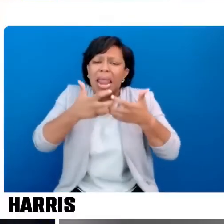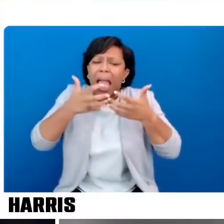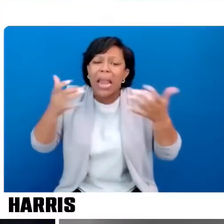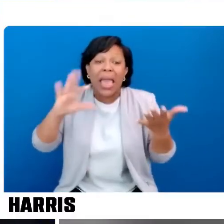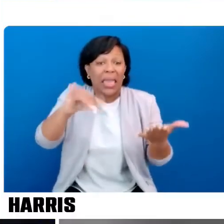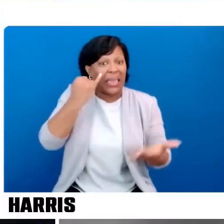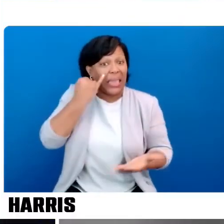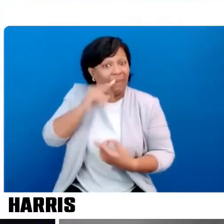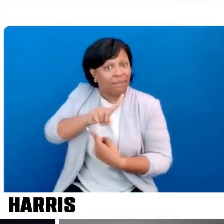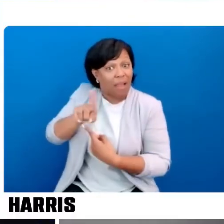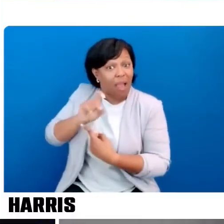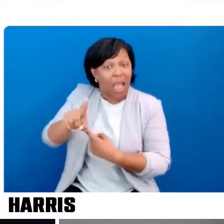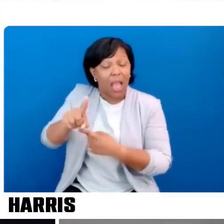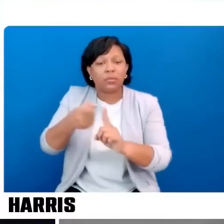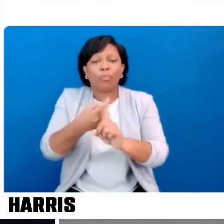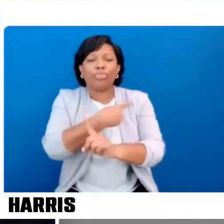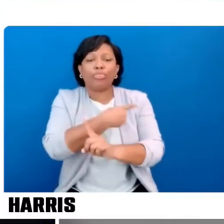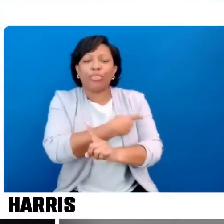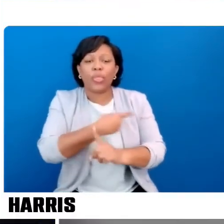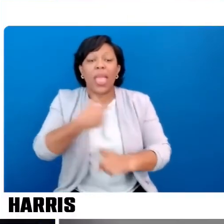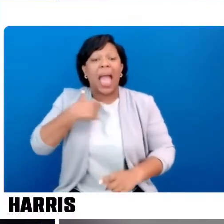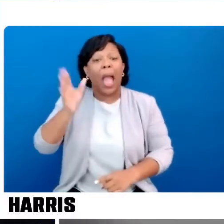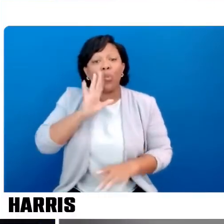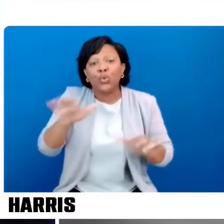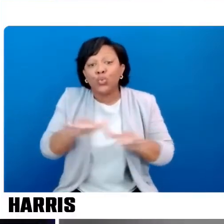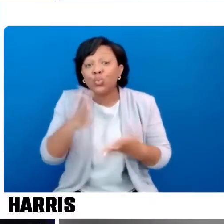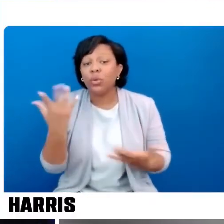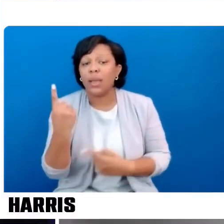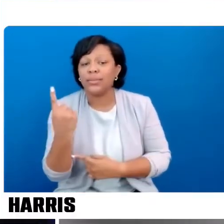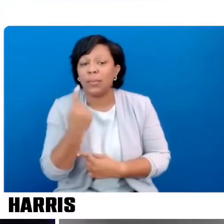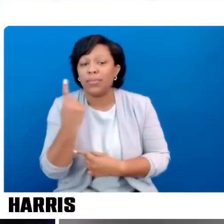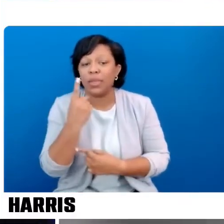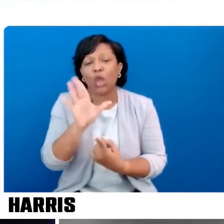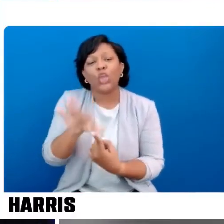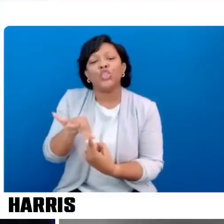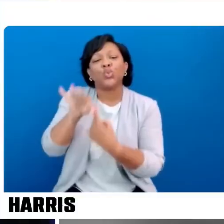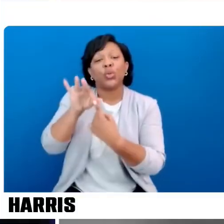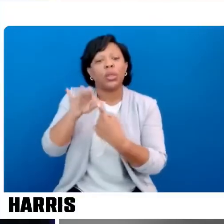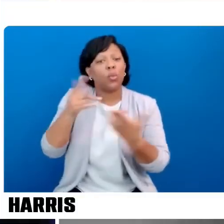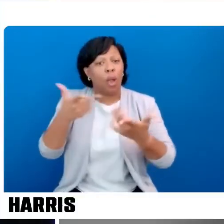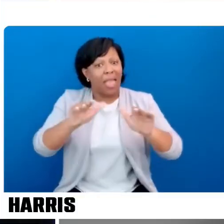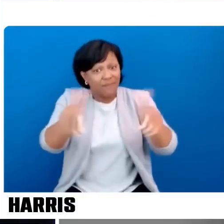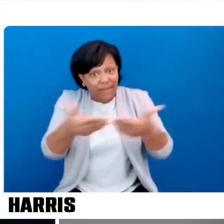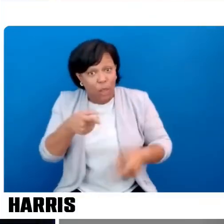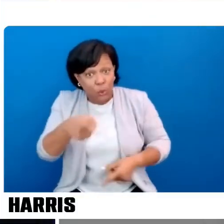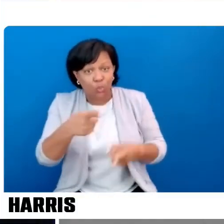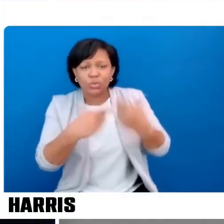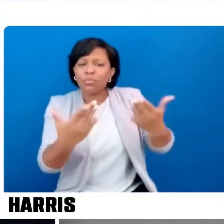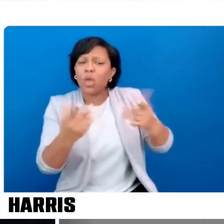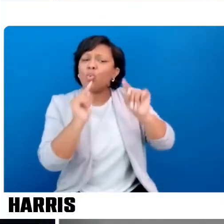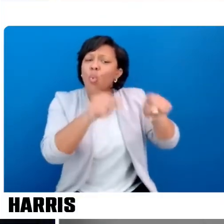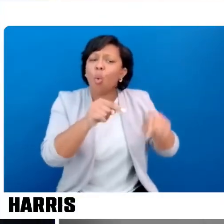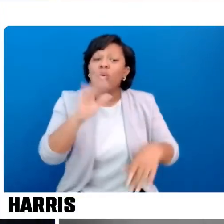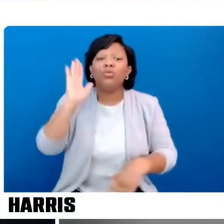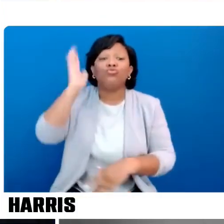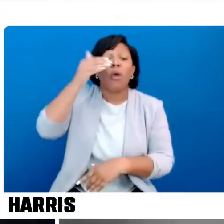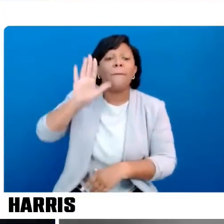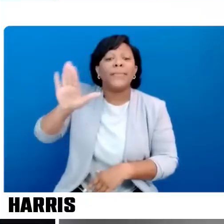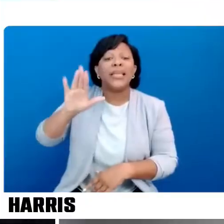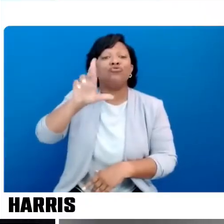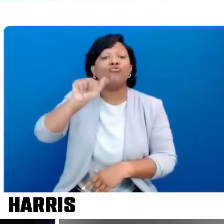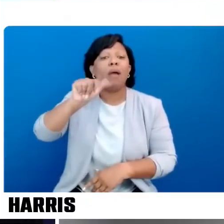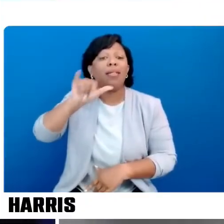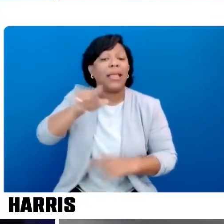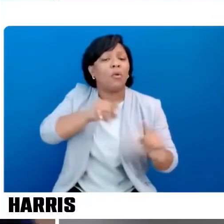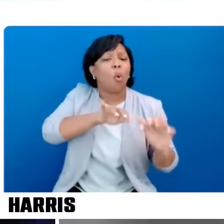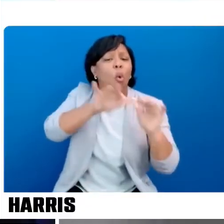really unusual, and I'm going to invite you to attend one of Donald Trump's rallies, because it's a really interesting thing to watch. You will see during the